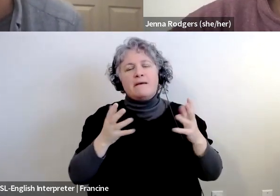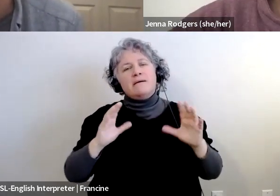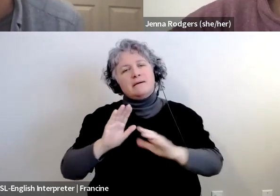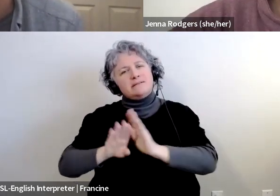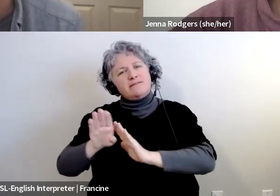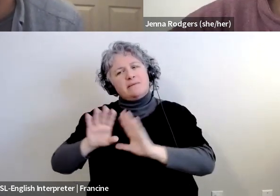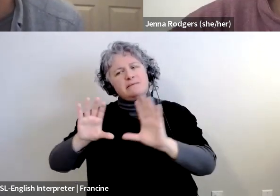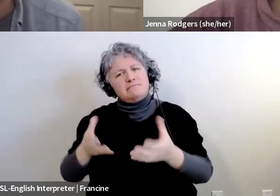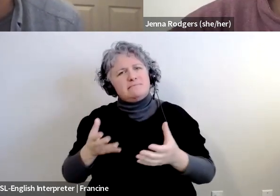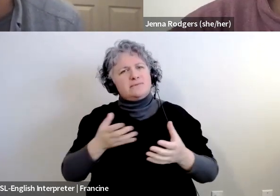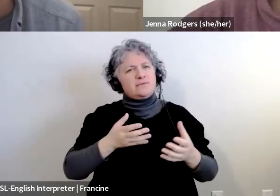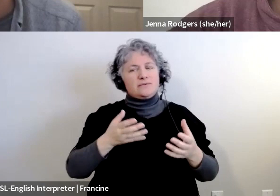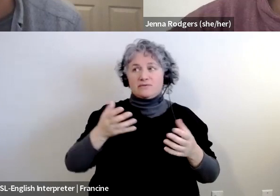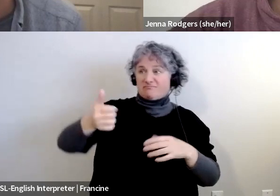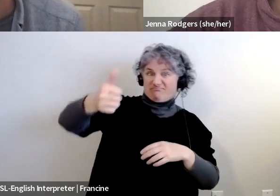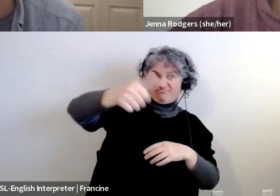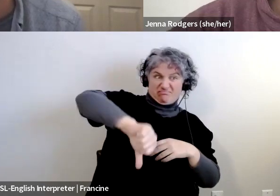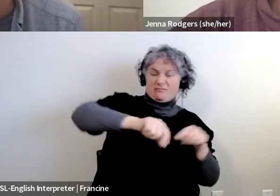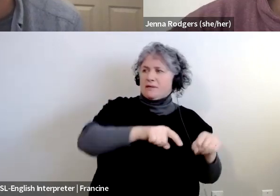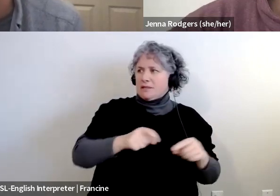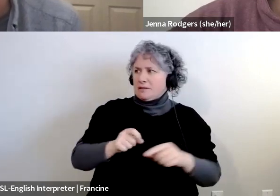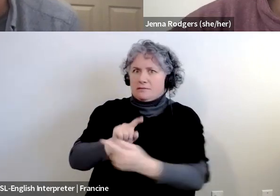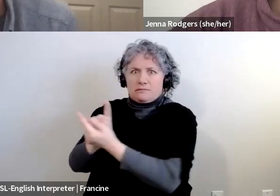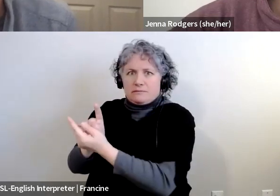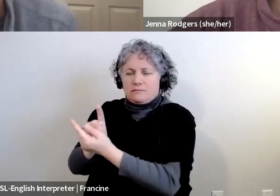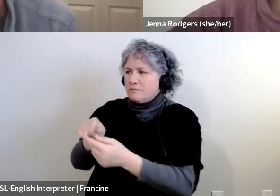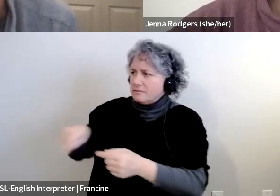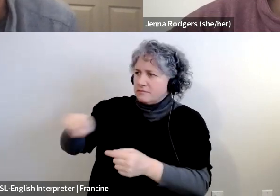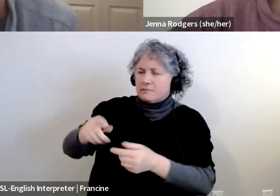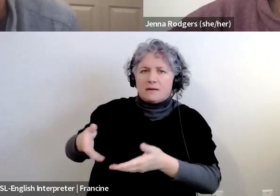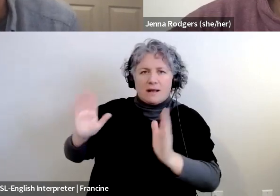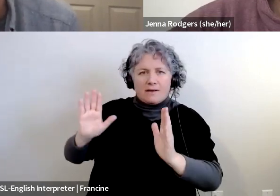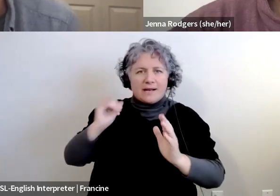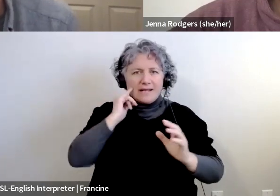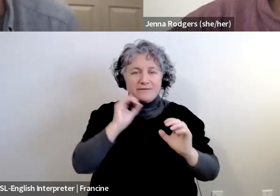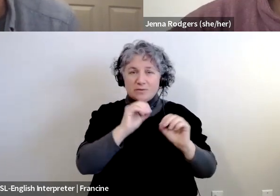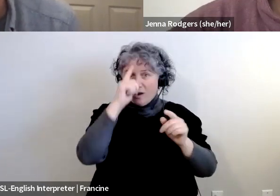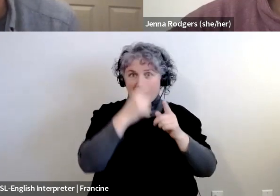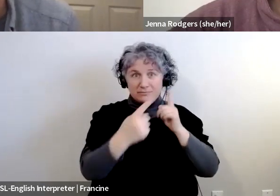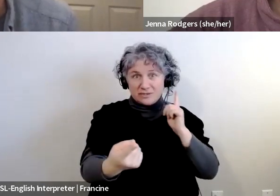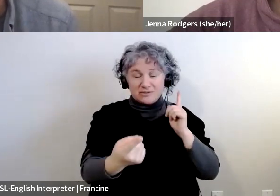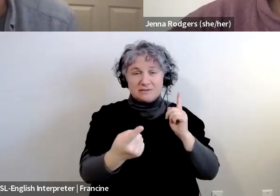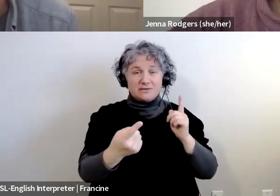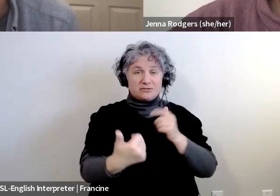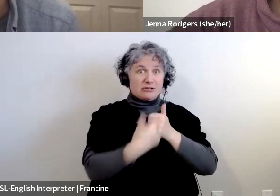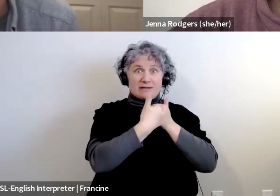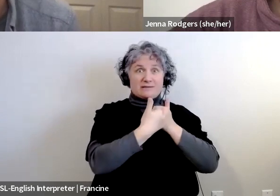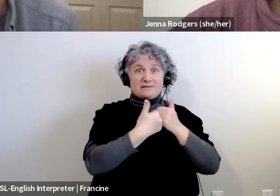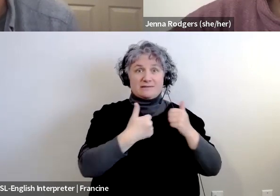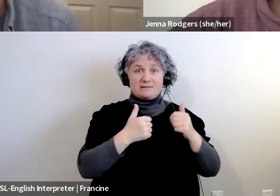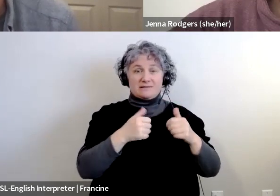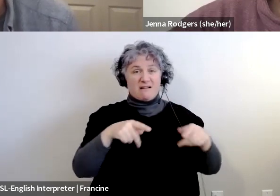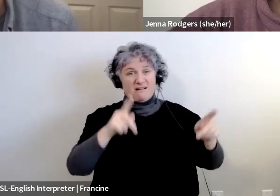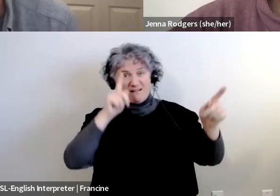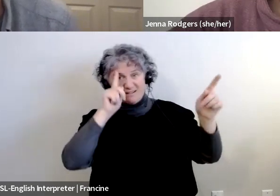they could. If there's no option around experiencing rejection, then consent is hard to practice. So we need to make these barriers explicit so that we